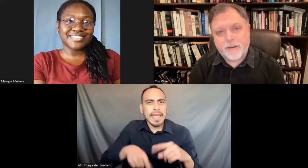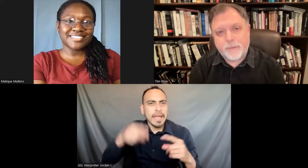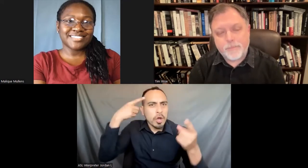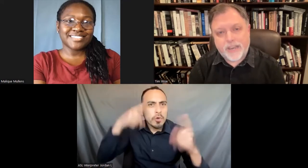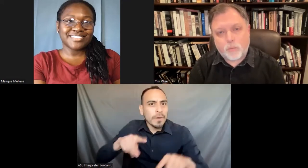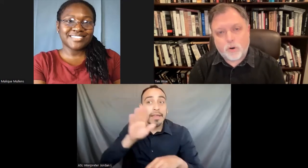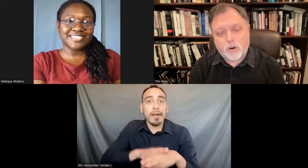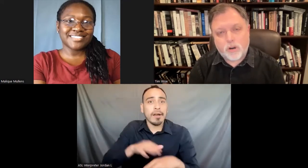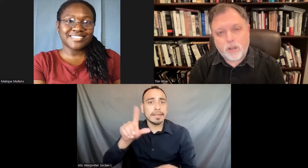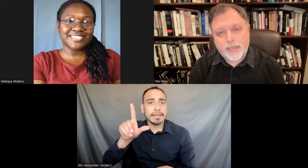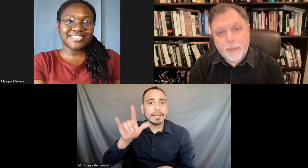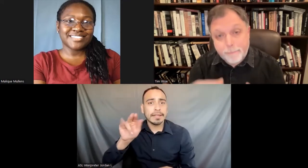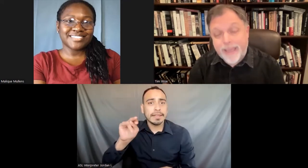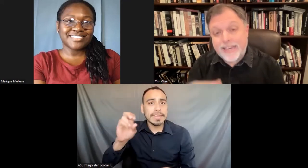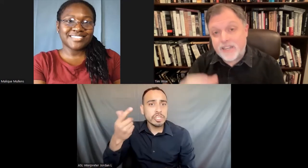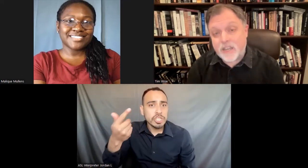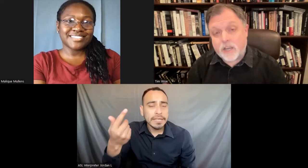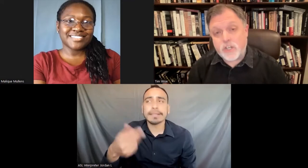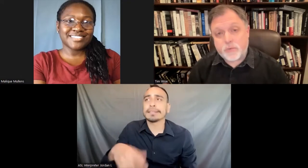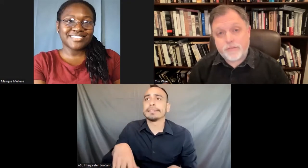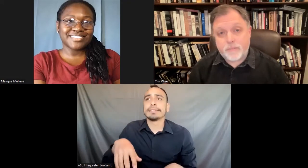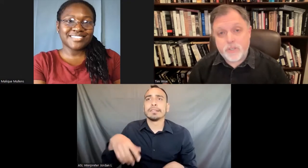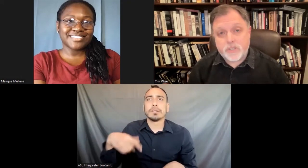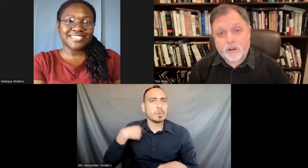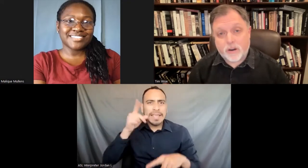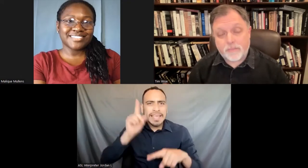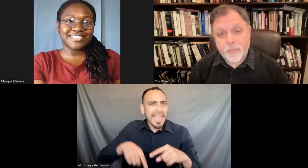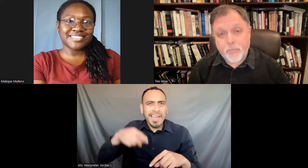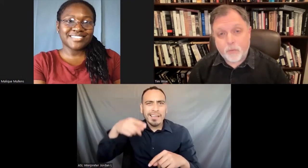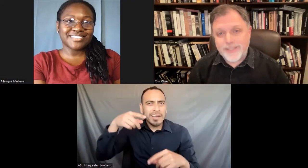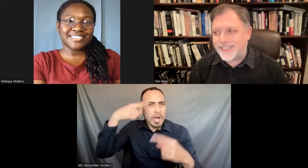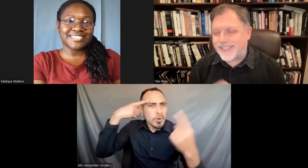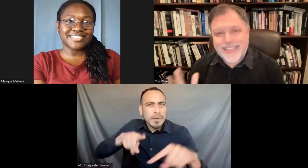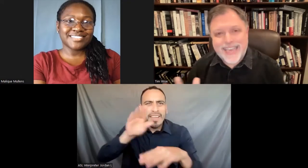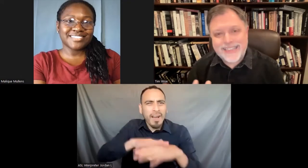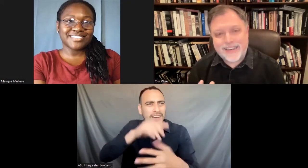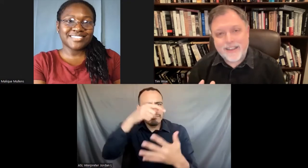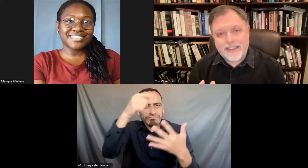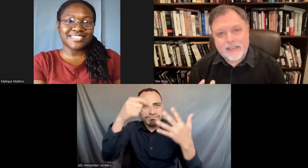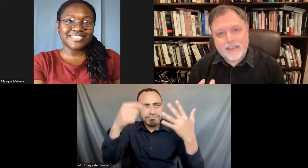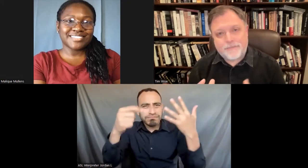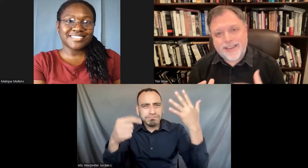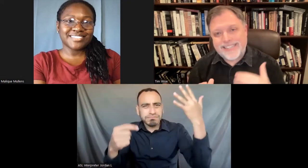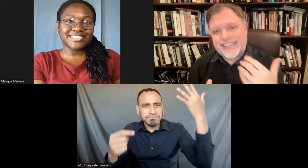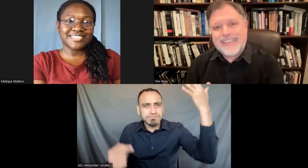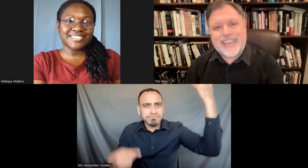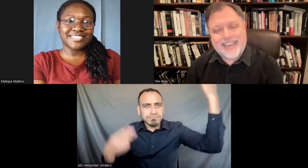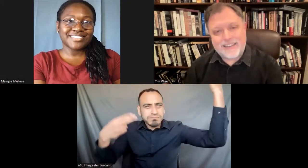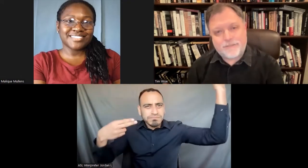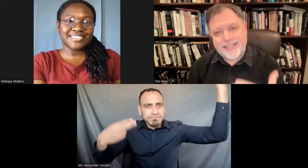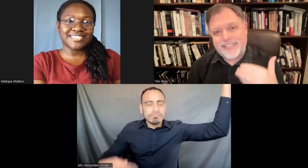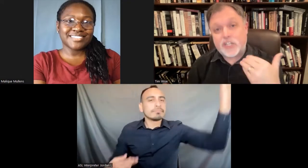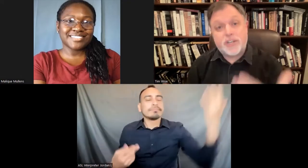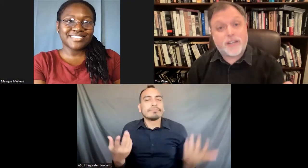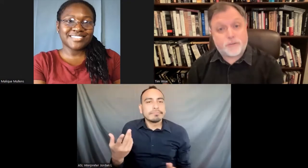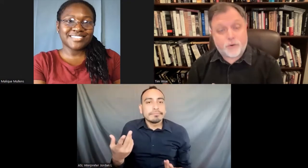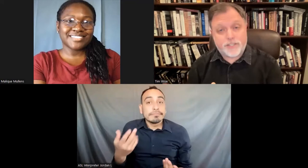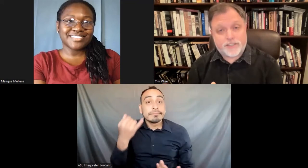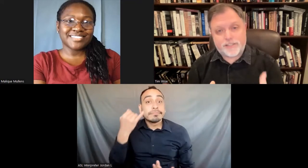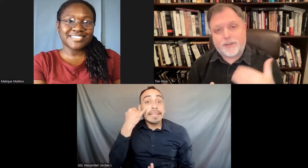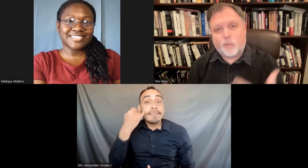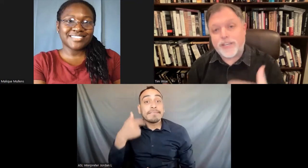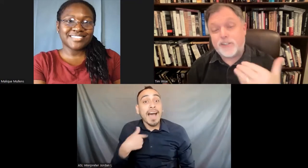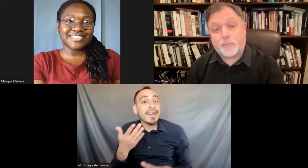supremacy that were embedded in the country from the start. What does it say that if I say that, if I suggest,